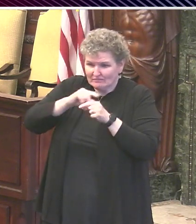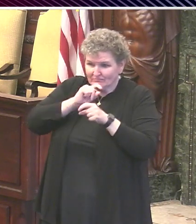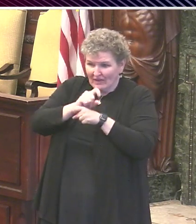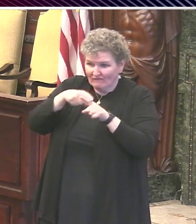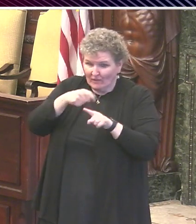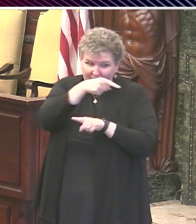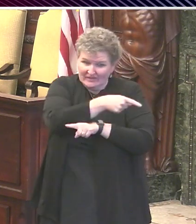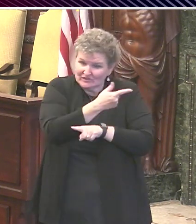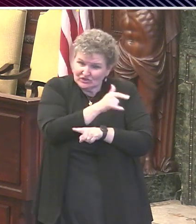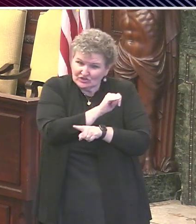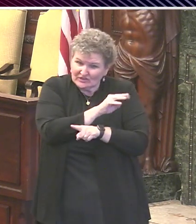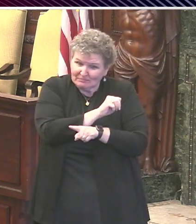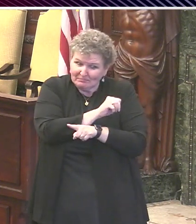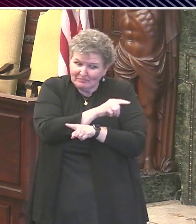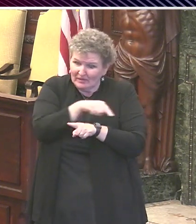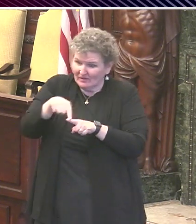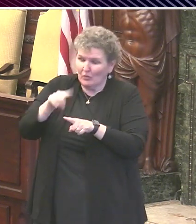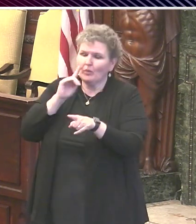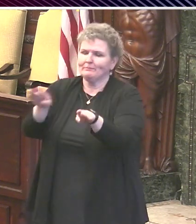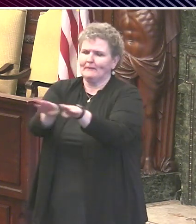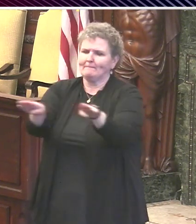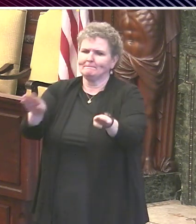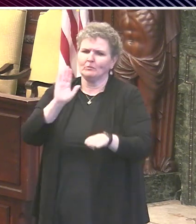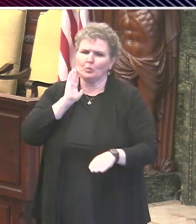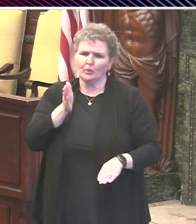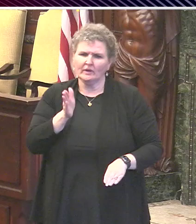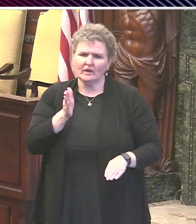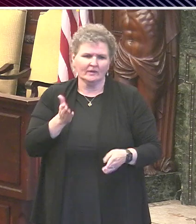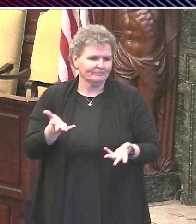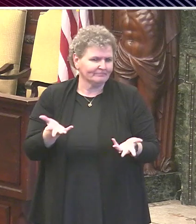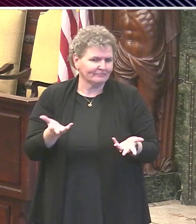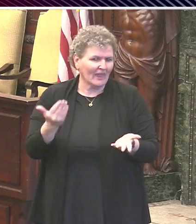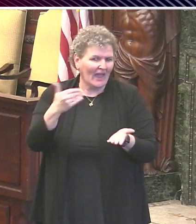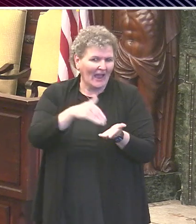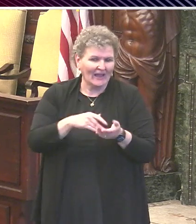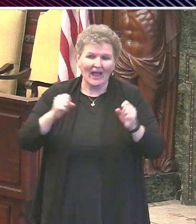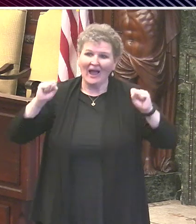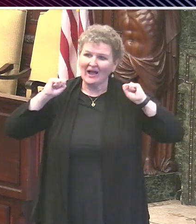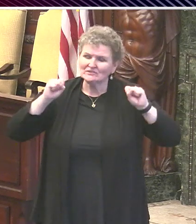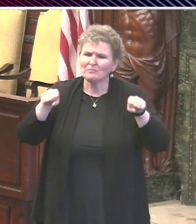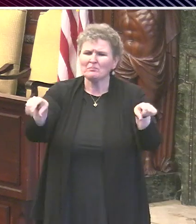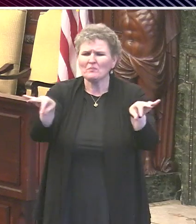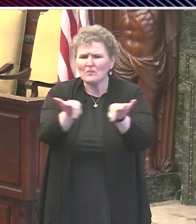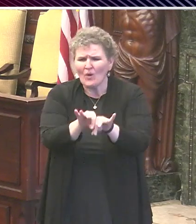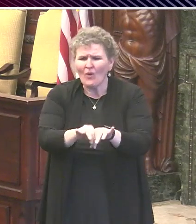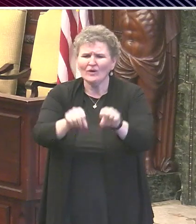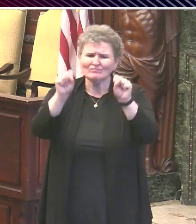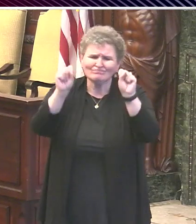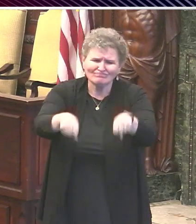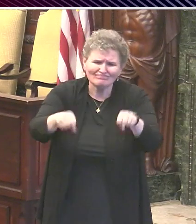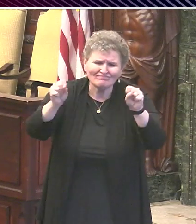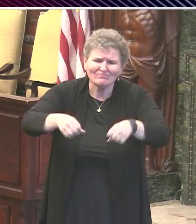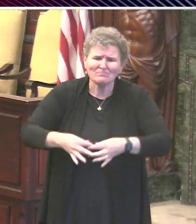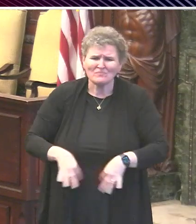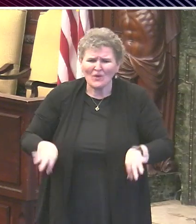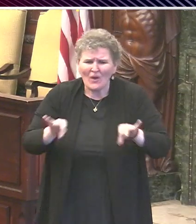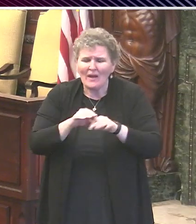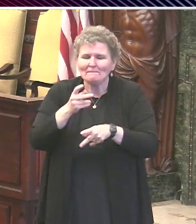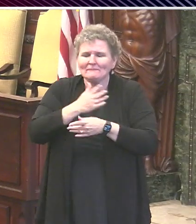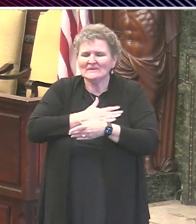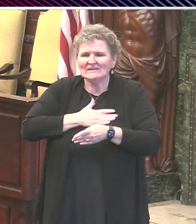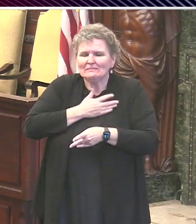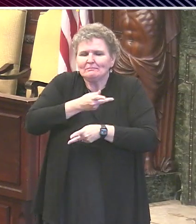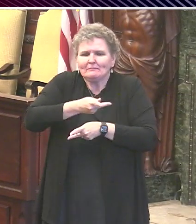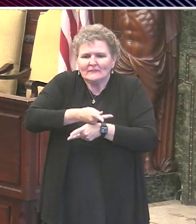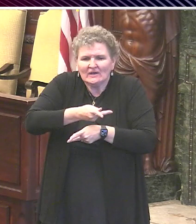it's an attempt to meet the interest in exercise, which is good for health, while also being very careful about infection control in the